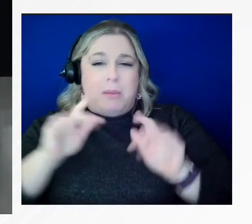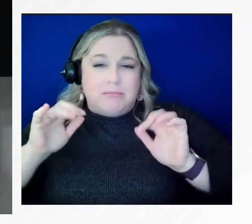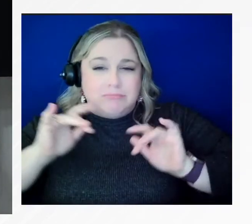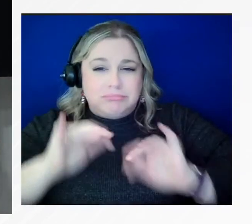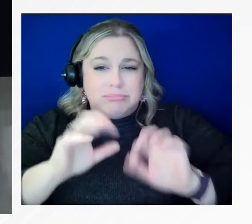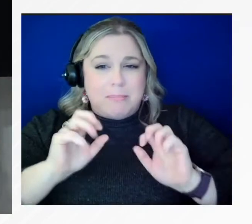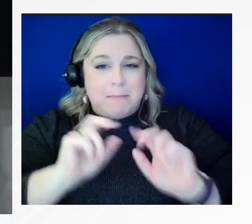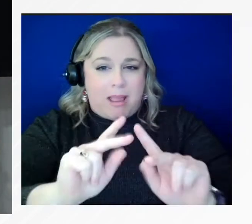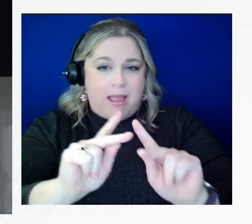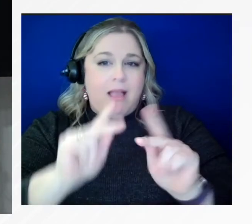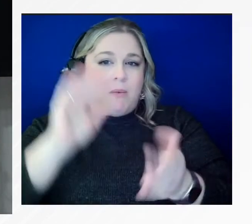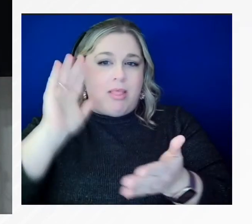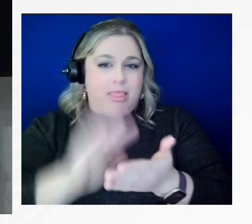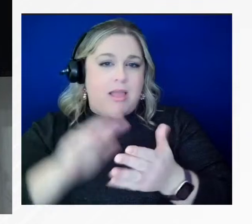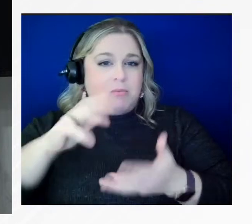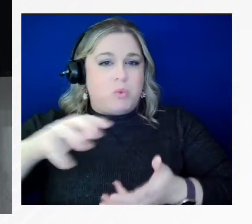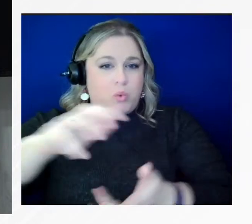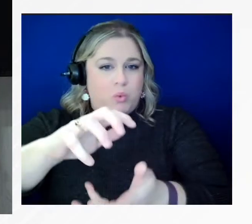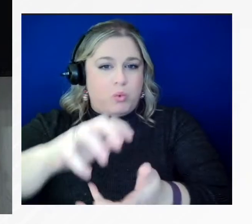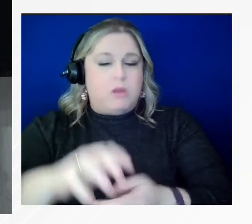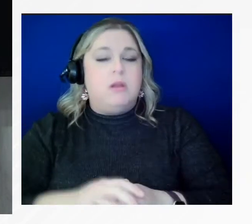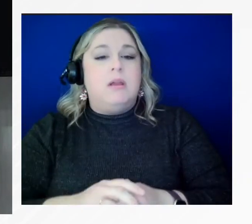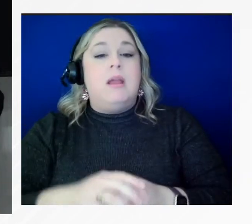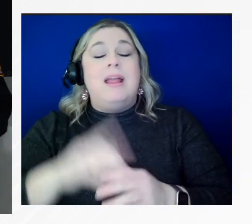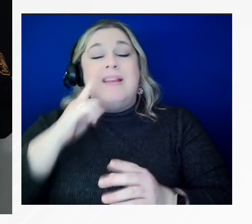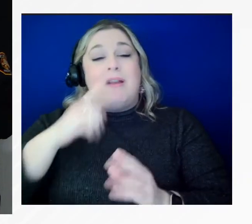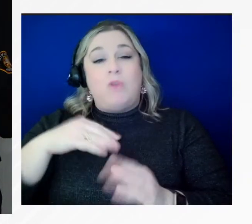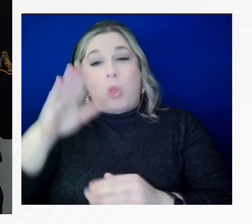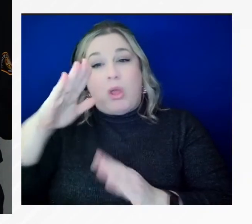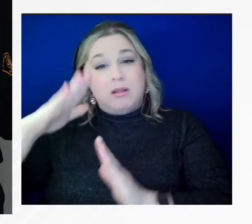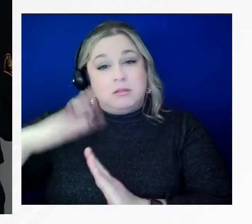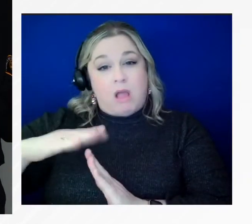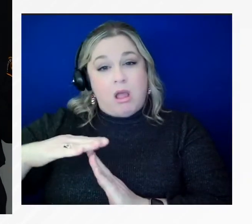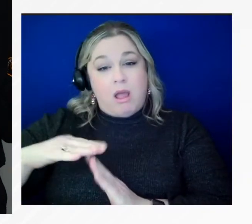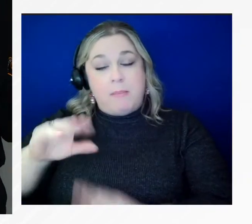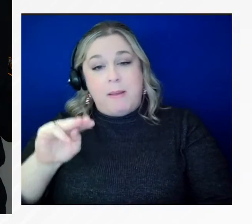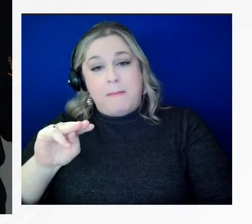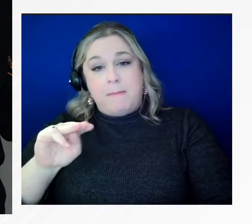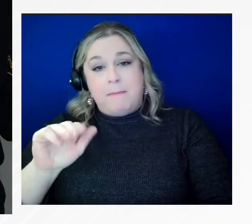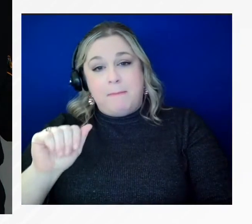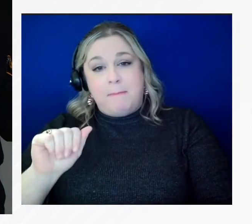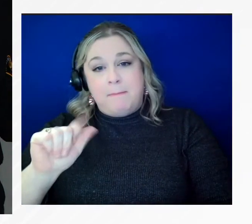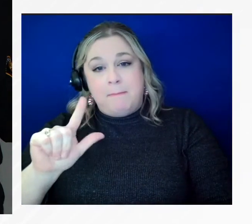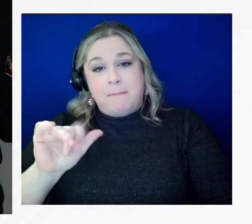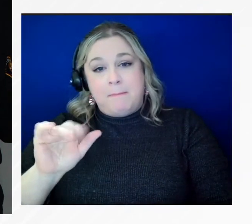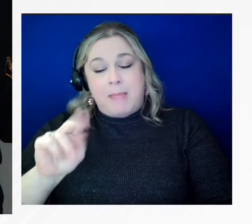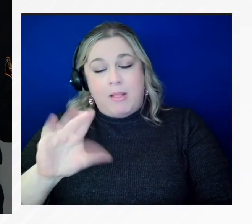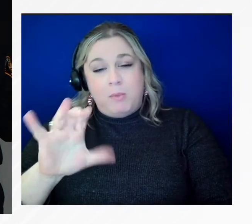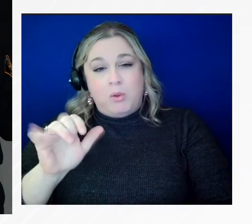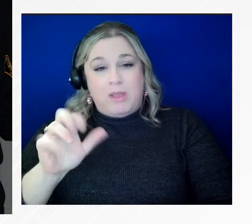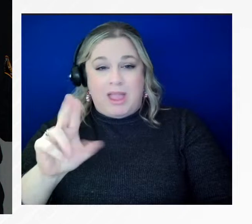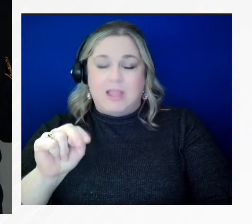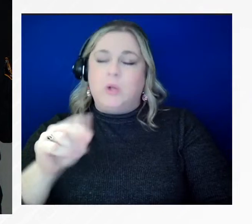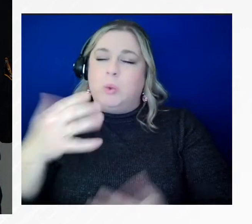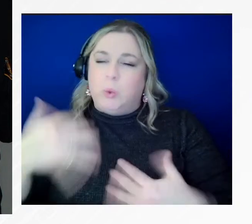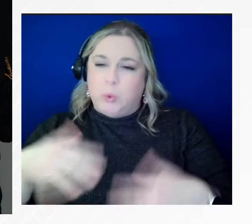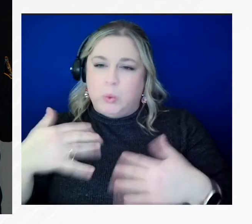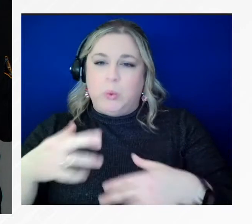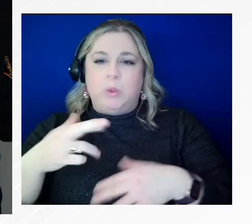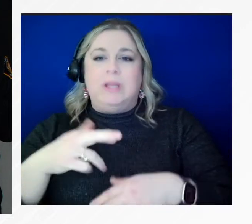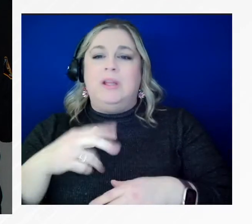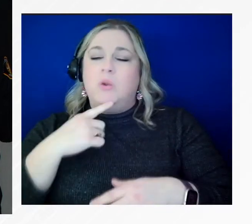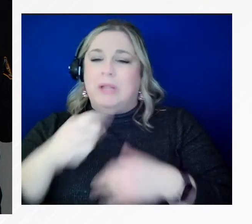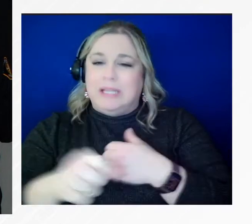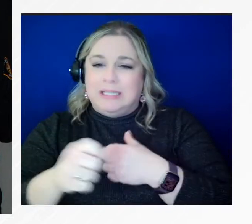As we look around the top towards Malibu Canyon, that also poses a significant risk to your firefighters because of the steep,